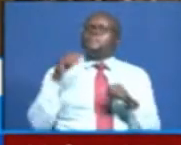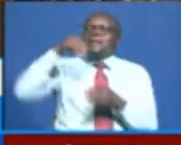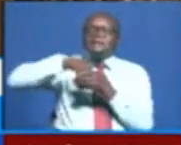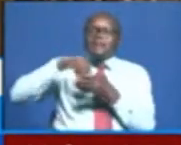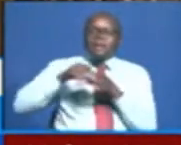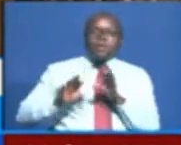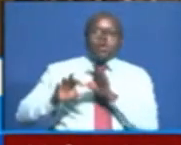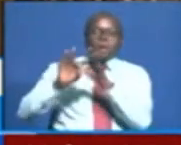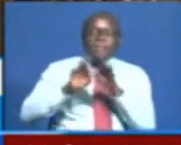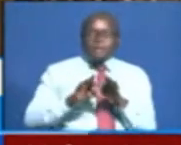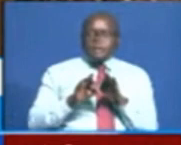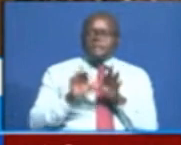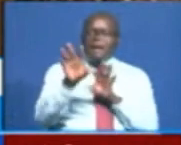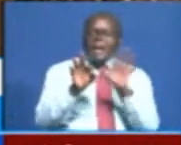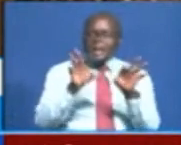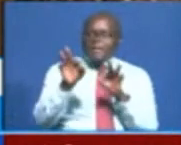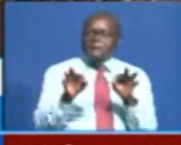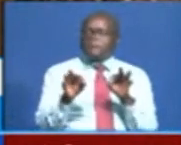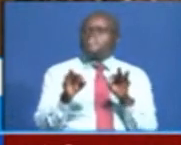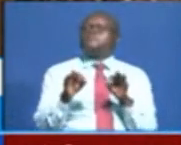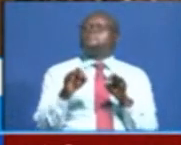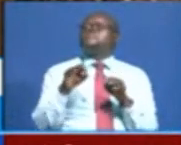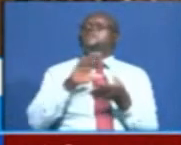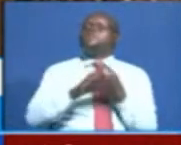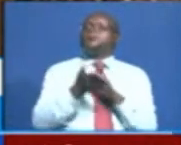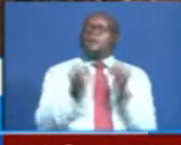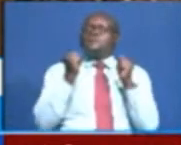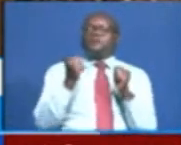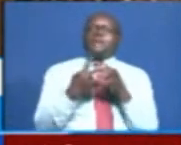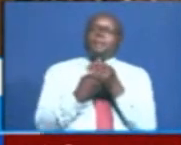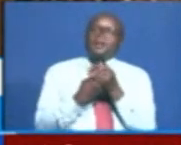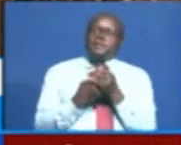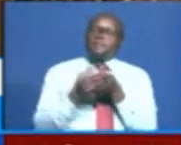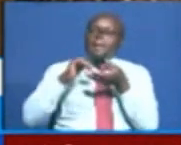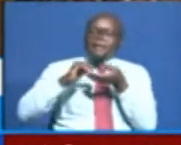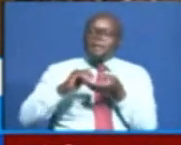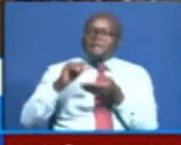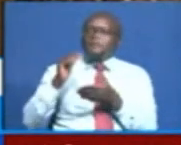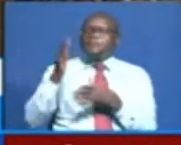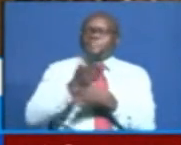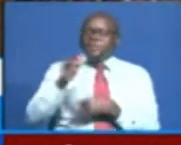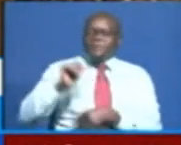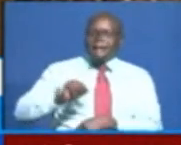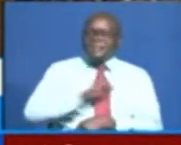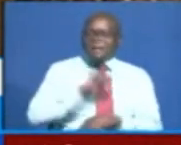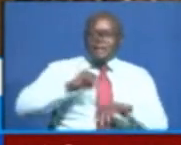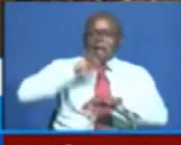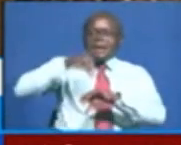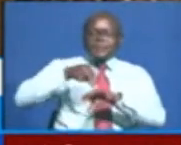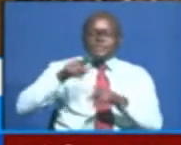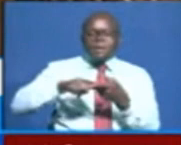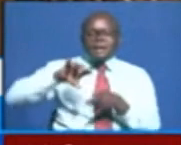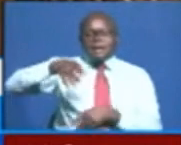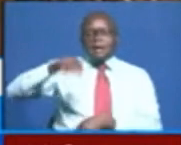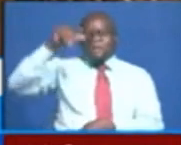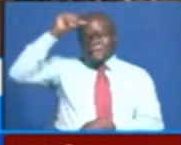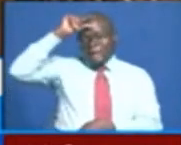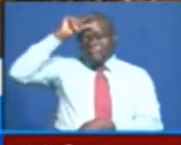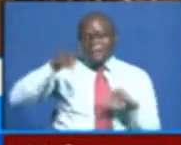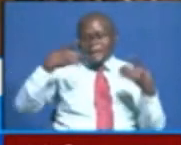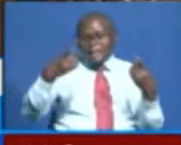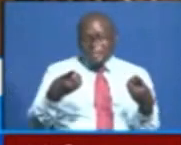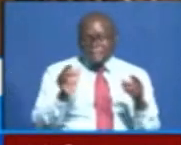linkages, deepen existing partnerships and engagement between the Senate, national and county government departments and